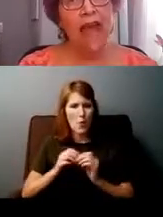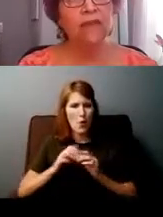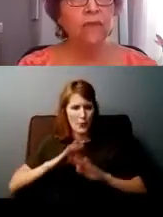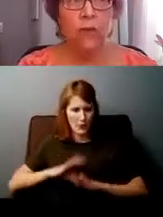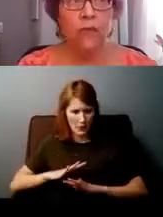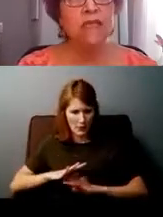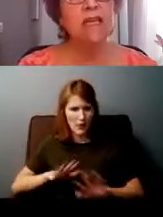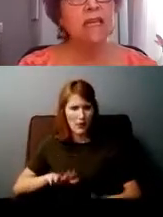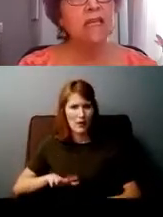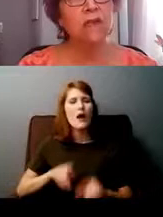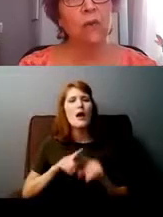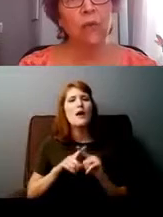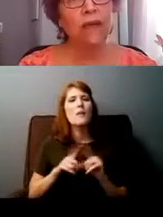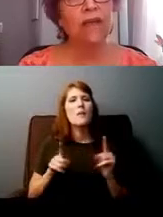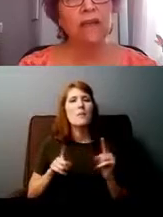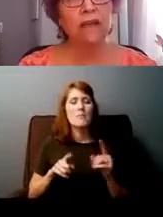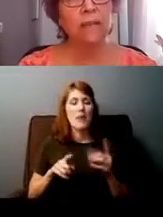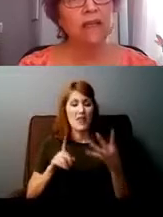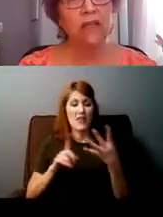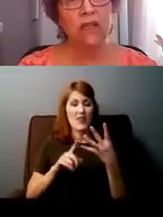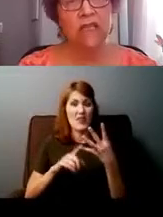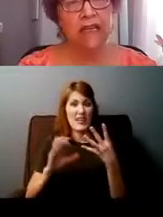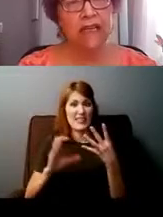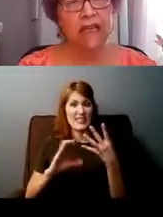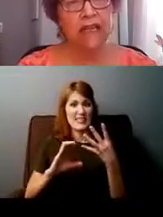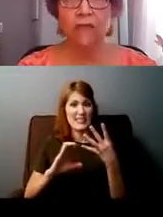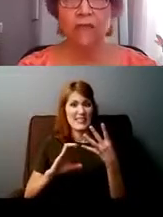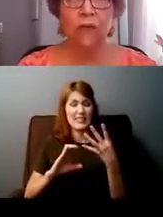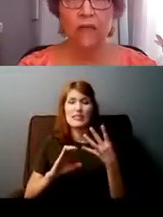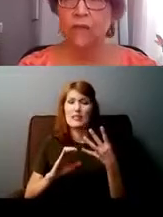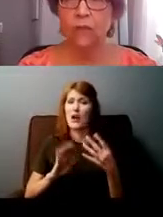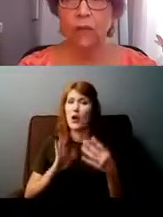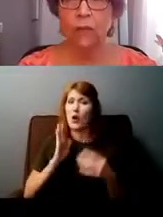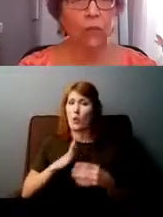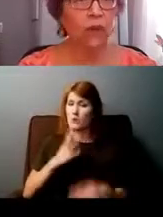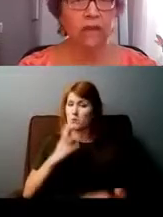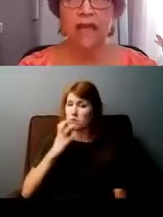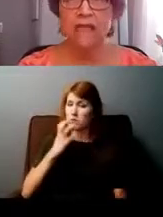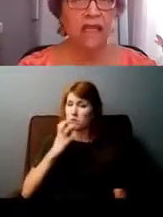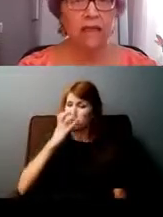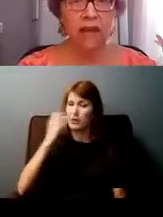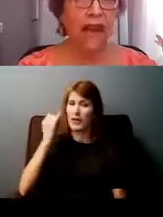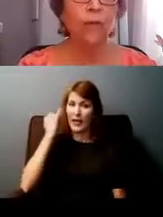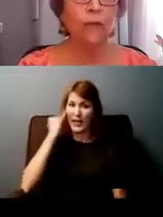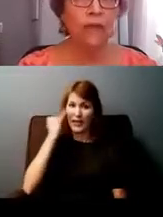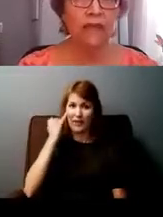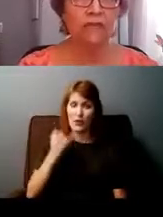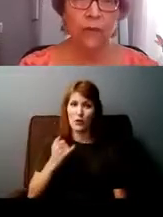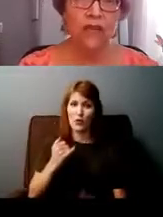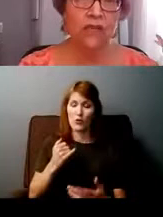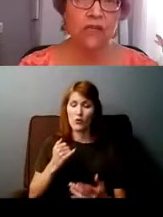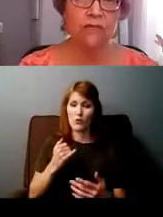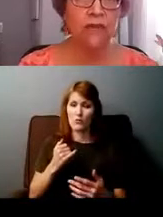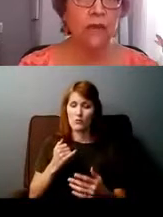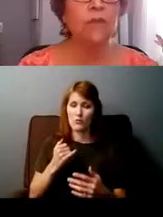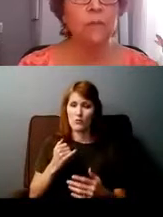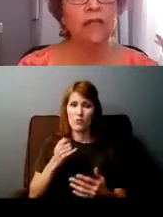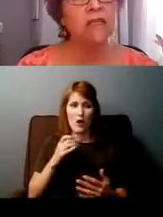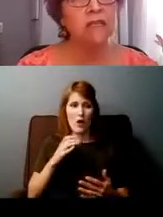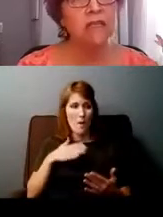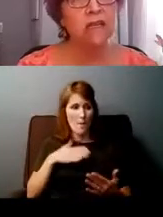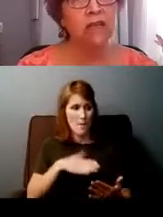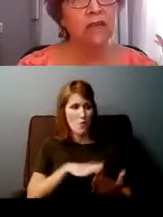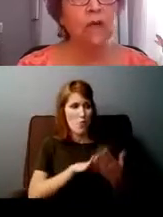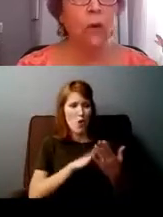but those C's are really going to be irritated if you come to them with less than ample information for them to